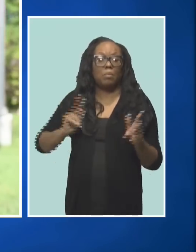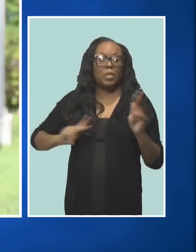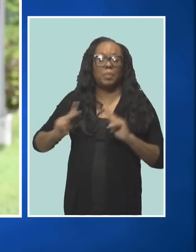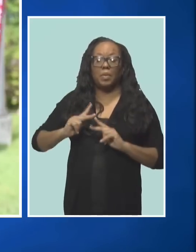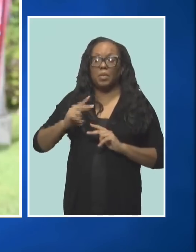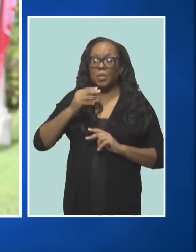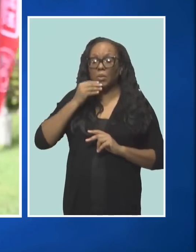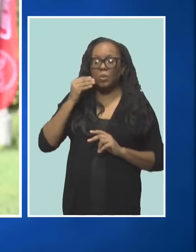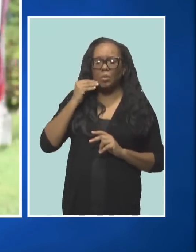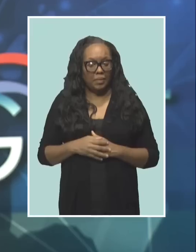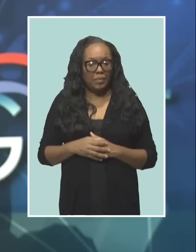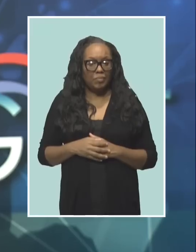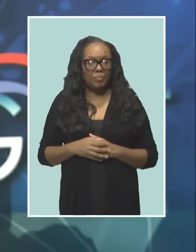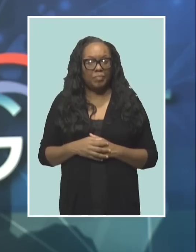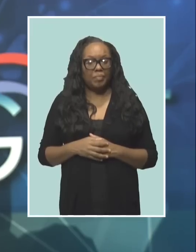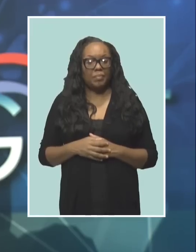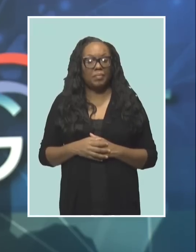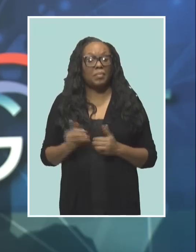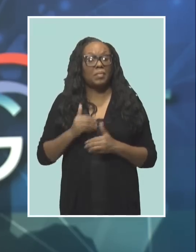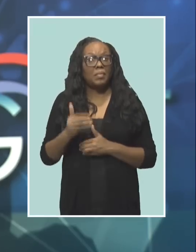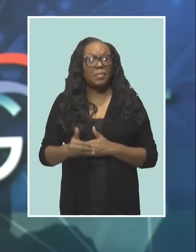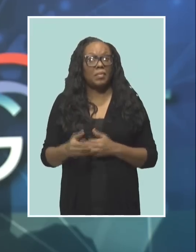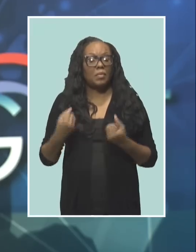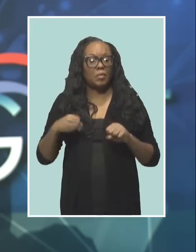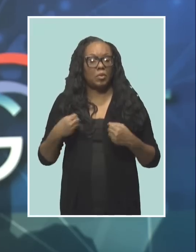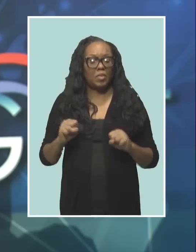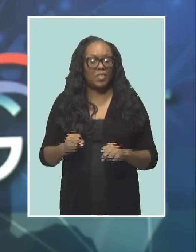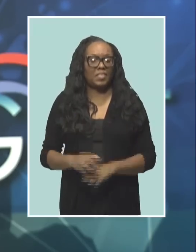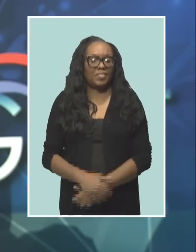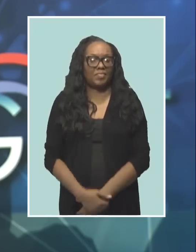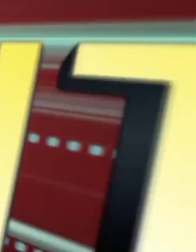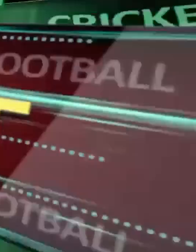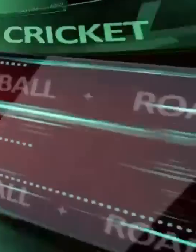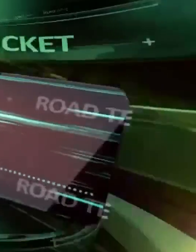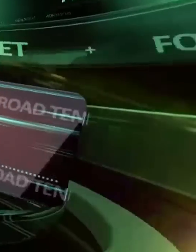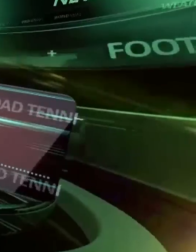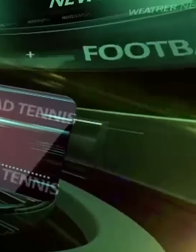the public domain anymore. Coming up, the weekend sports.